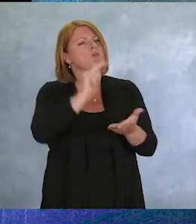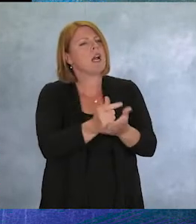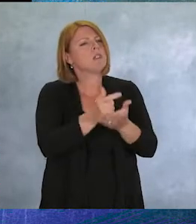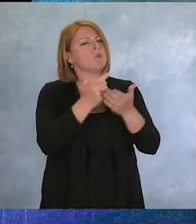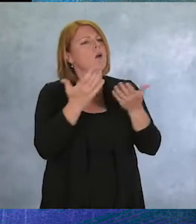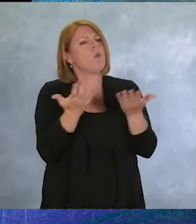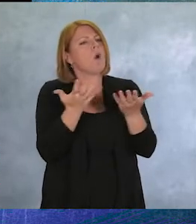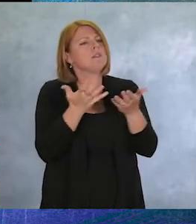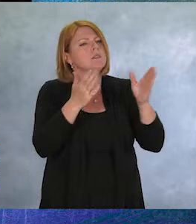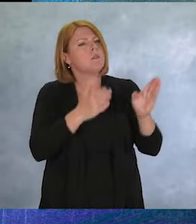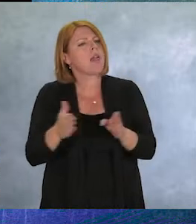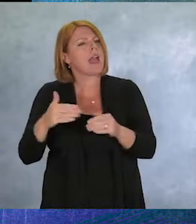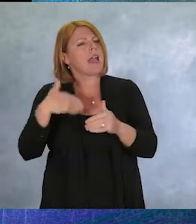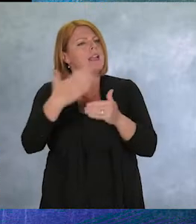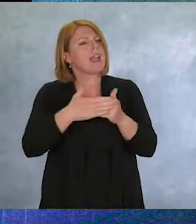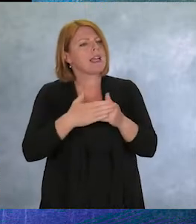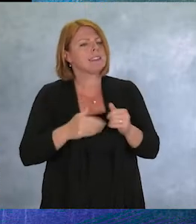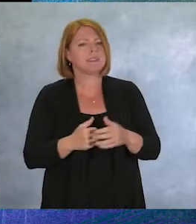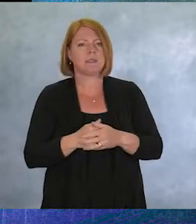high school?